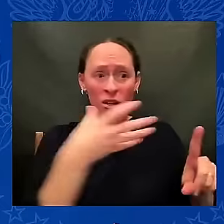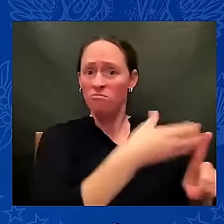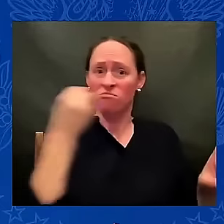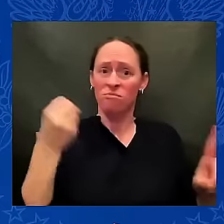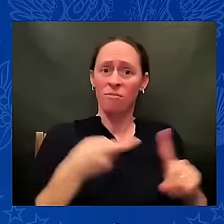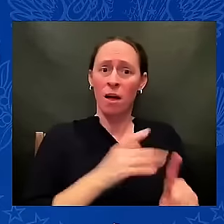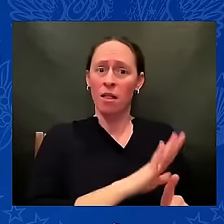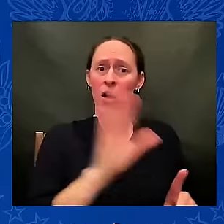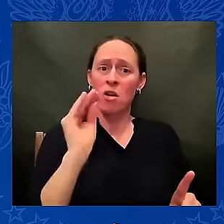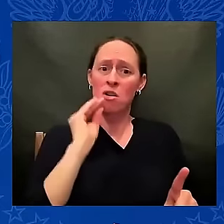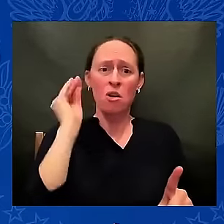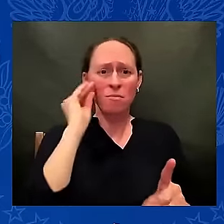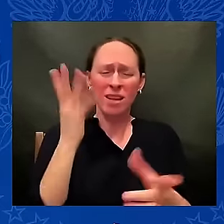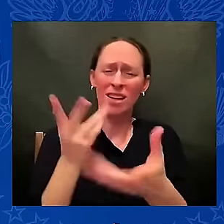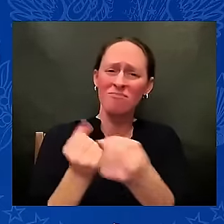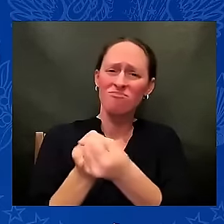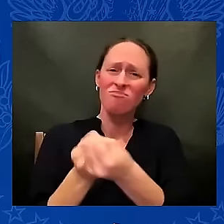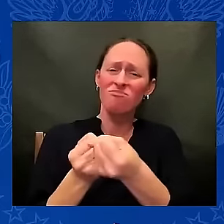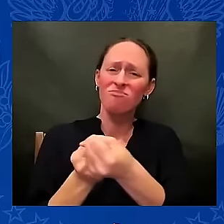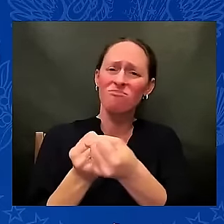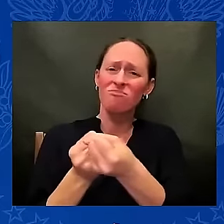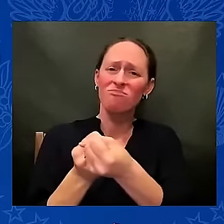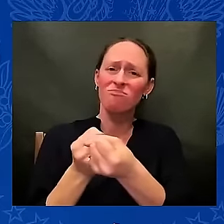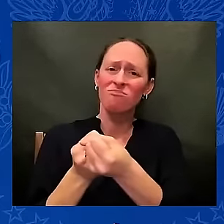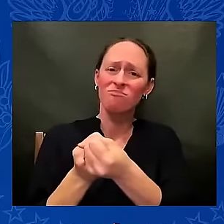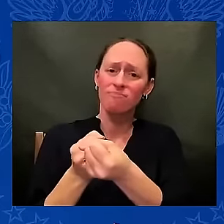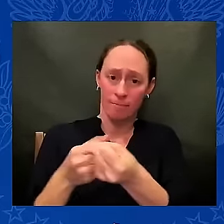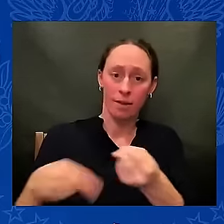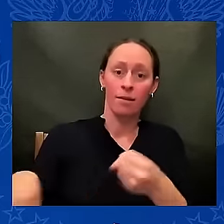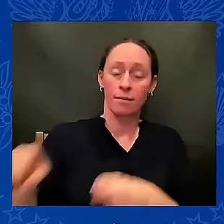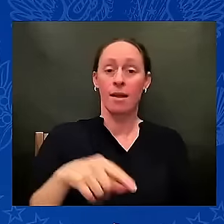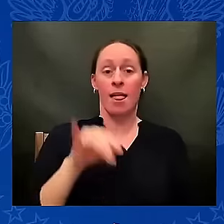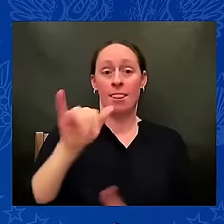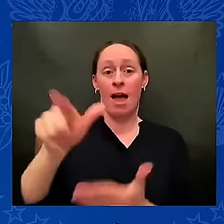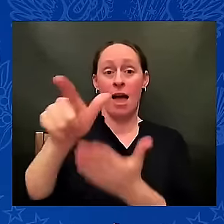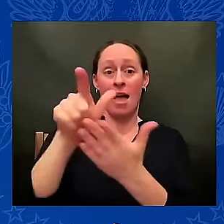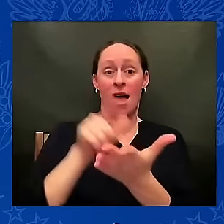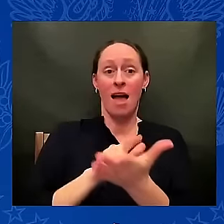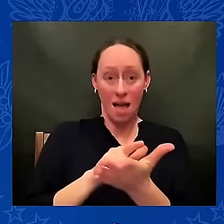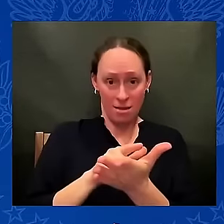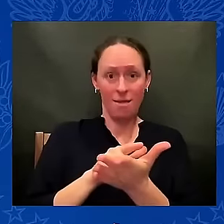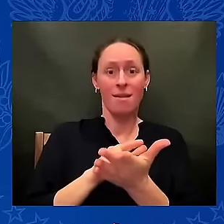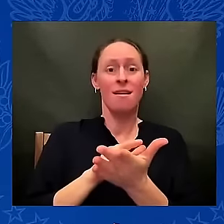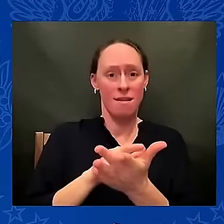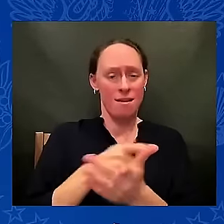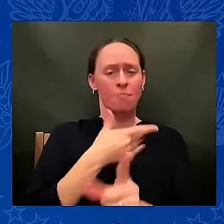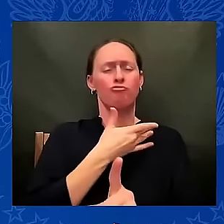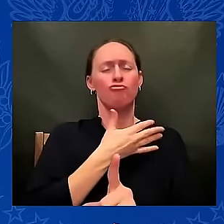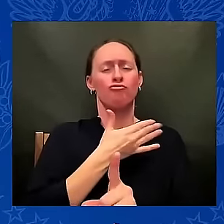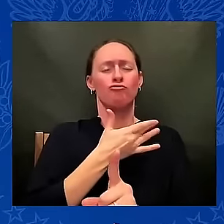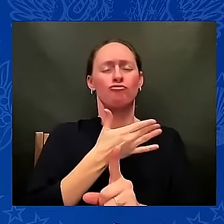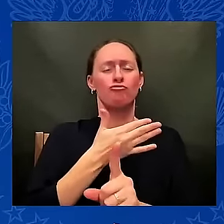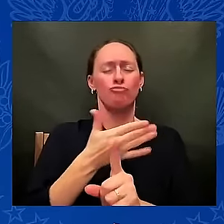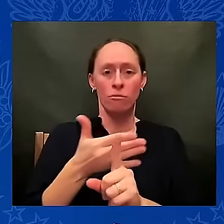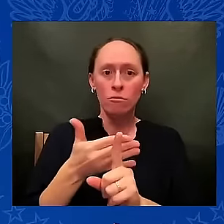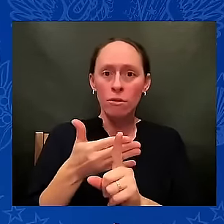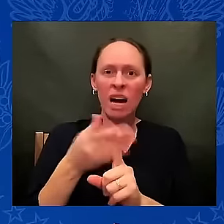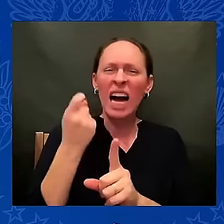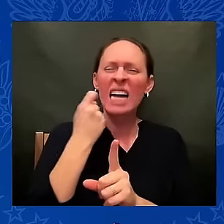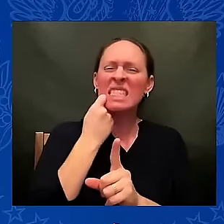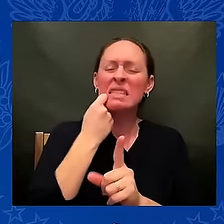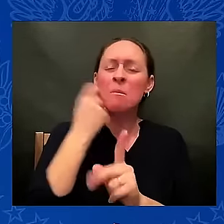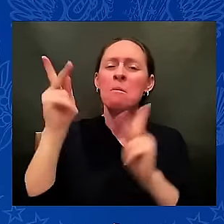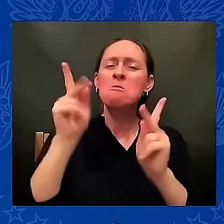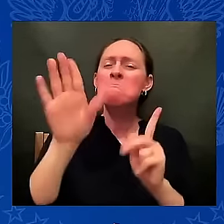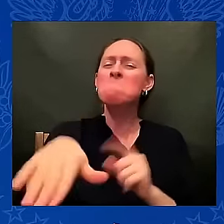was challenged just a few years ago, in the summer of 2023. those who opposed us